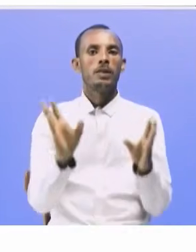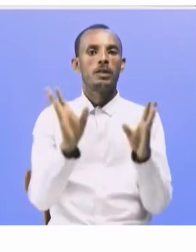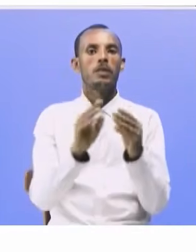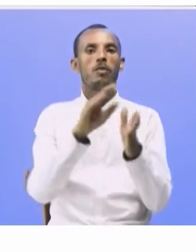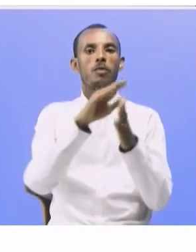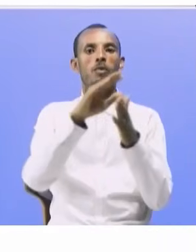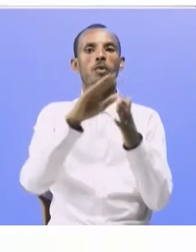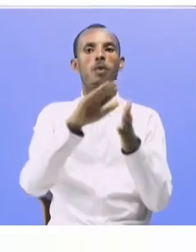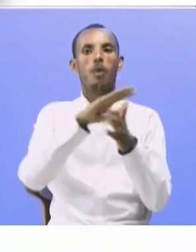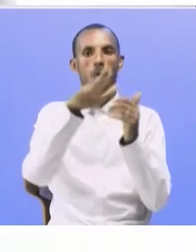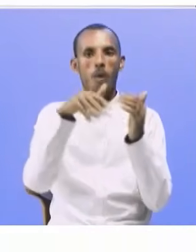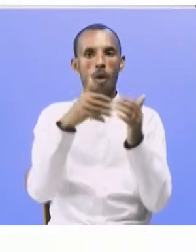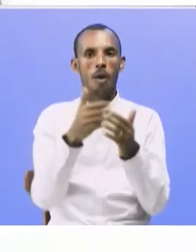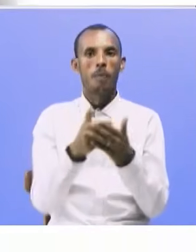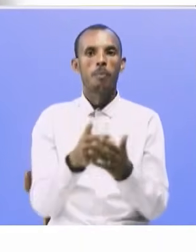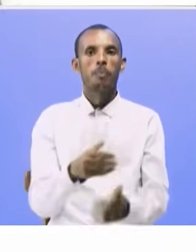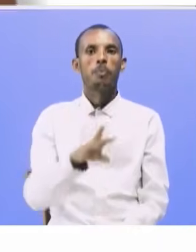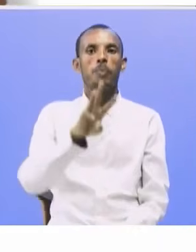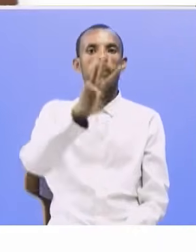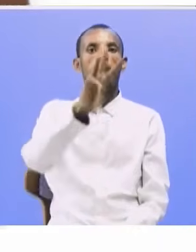whole numbers.